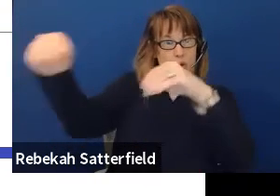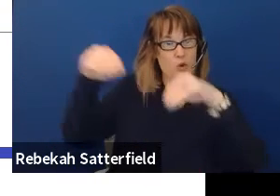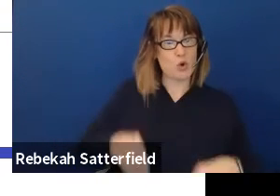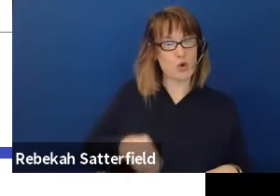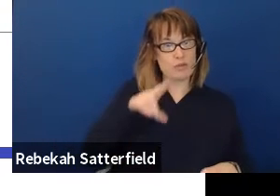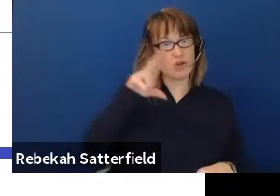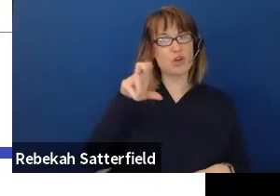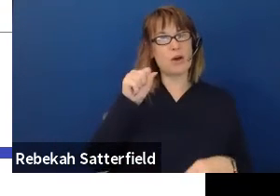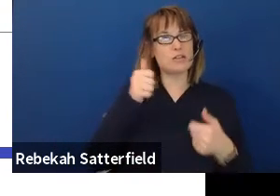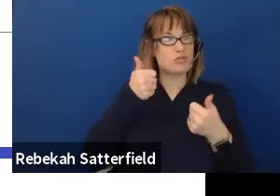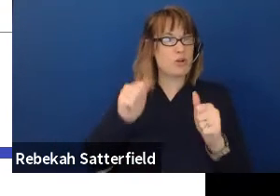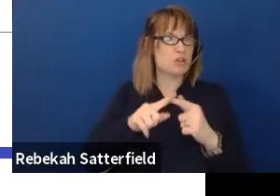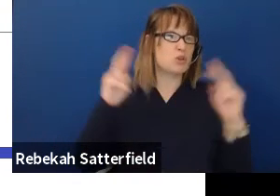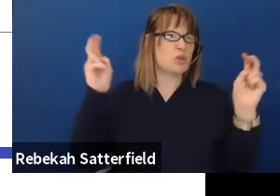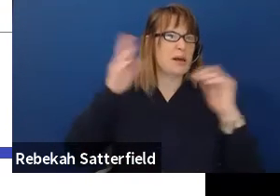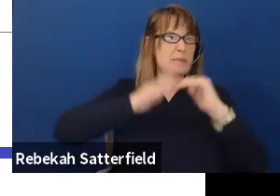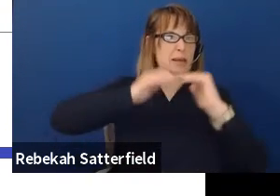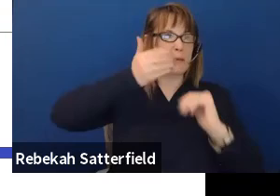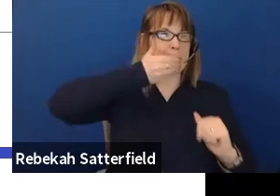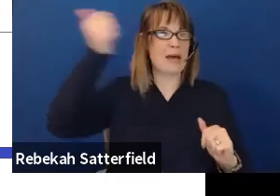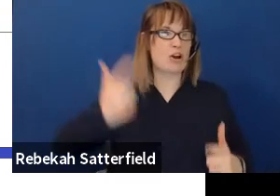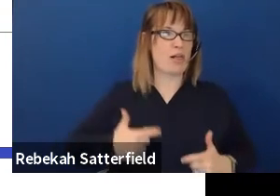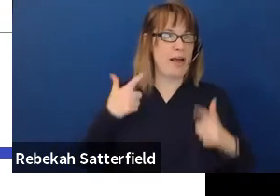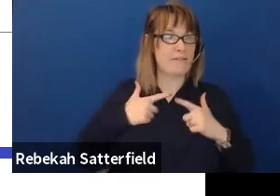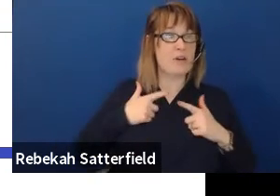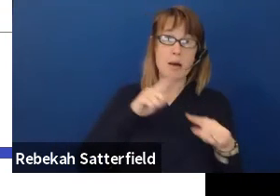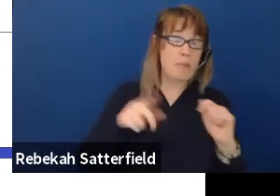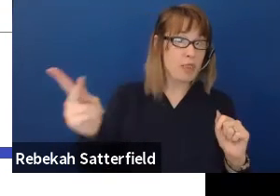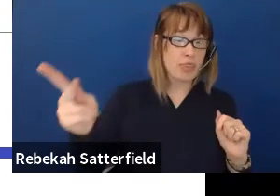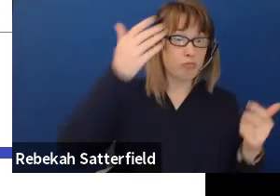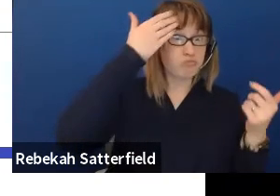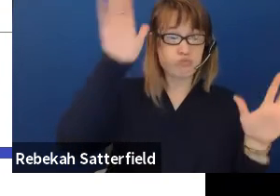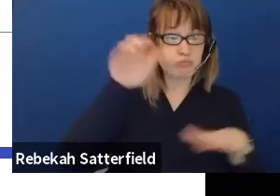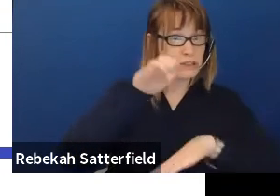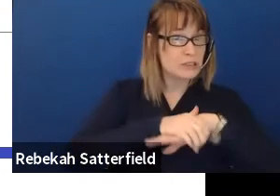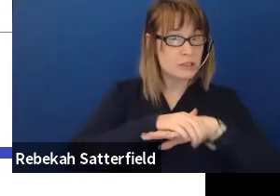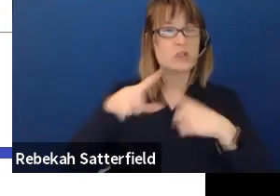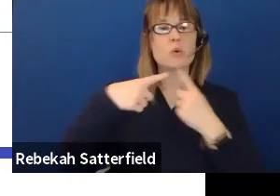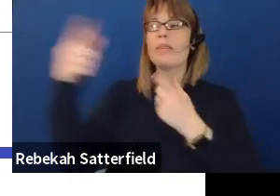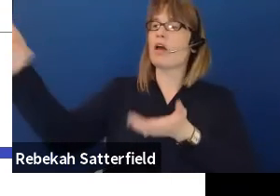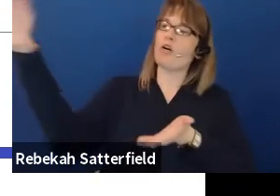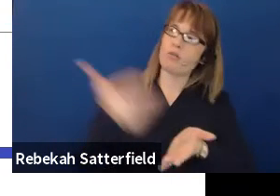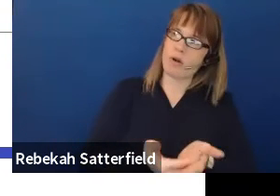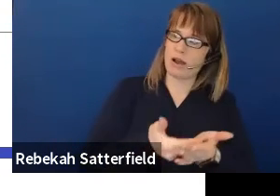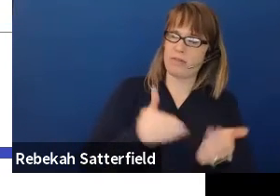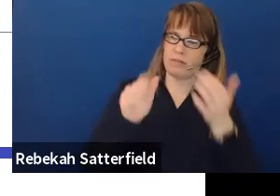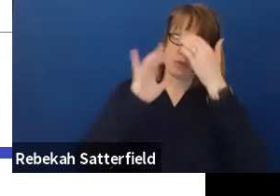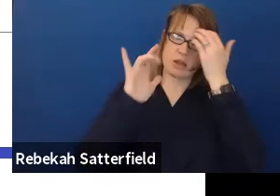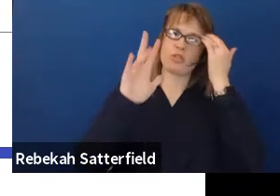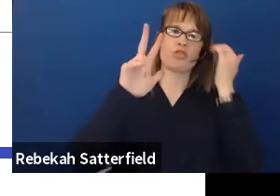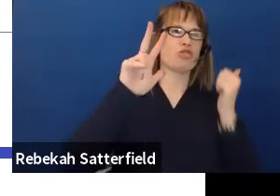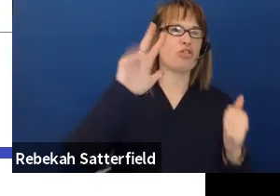better life for themselves. Well, they didn't know any English. And so when they got here, this was like 35 years